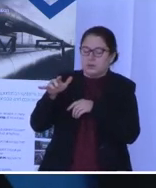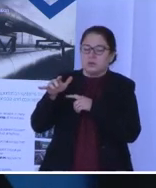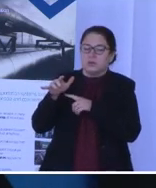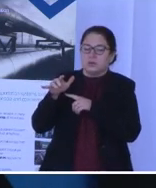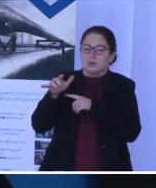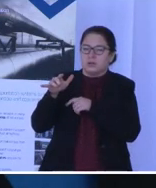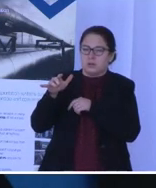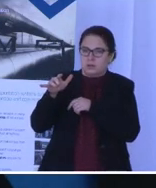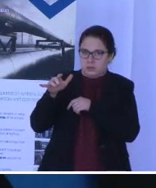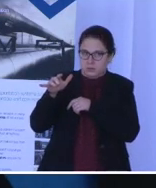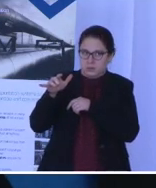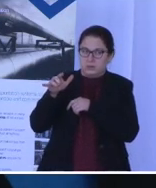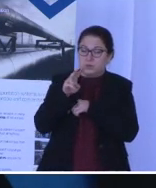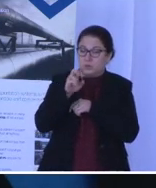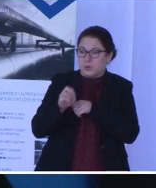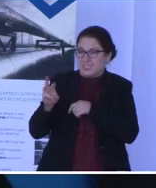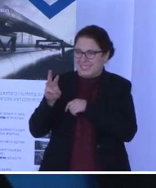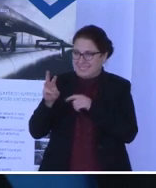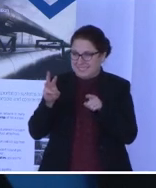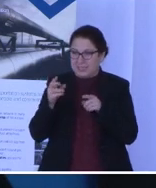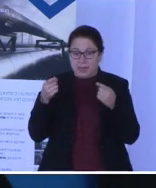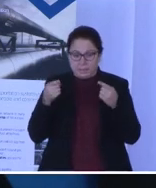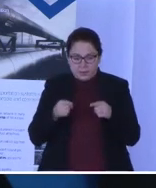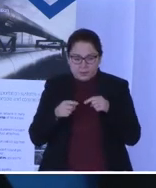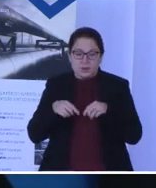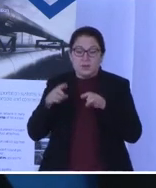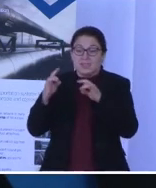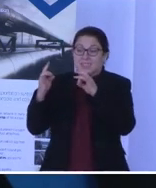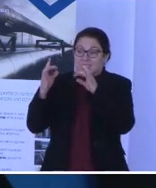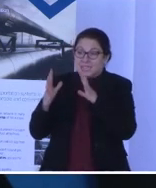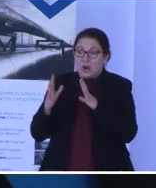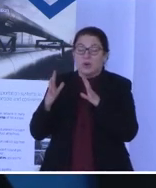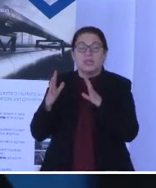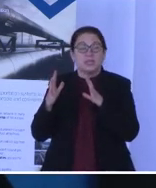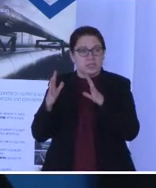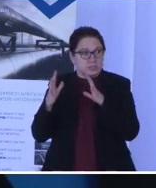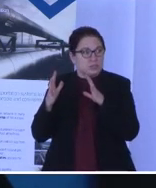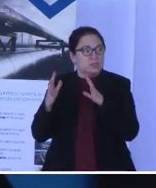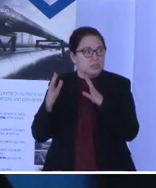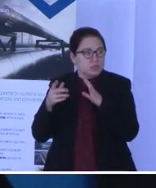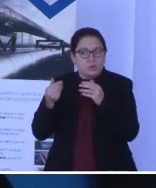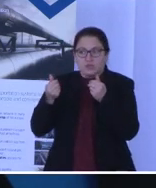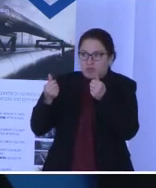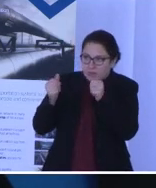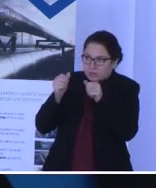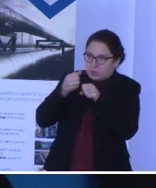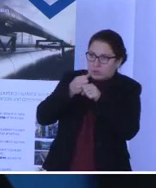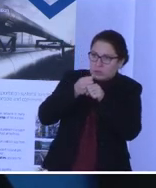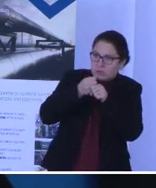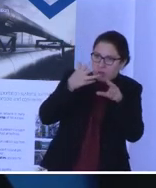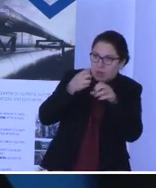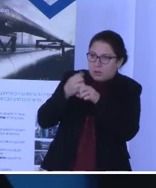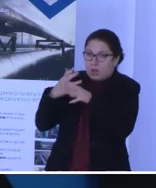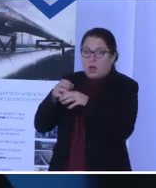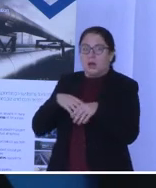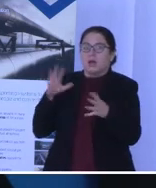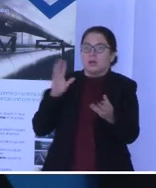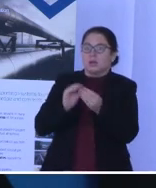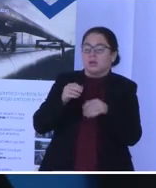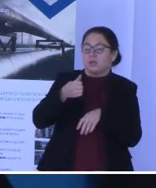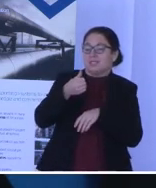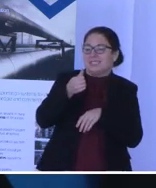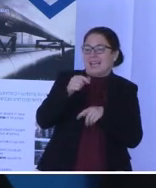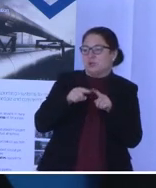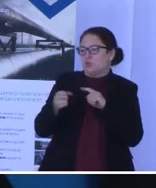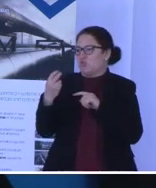2006, terrorists in England had a plot to blow up between 10 and 12 airliners flying from Heathrow